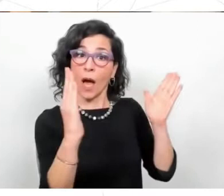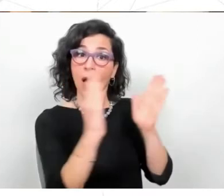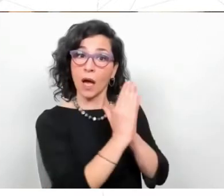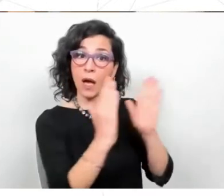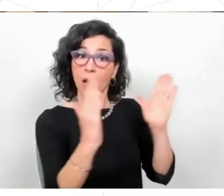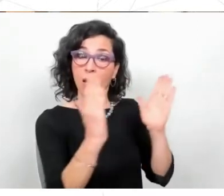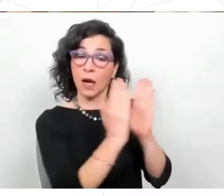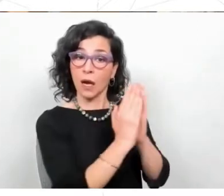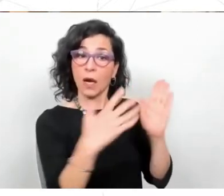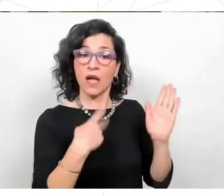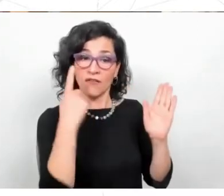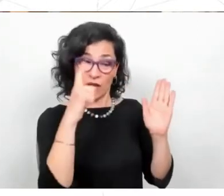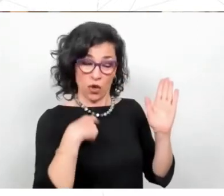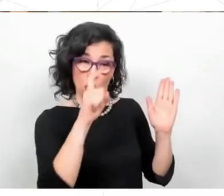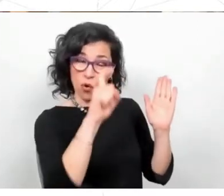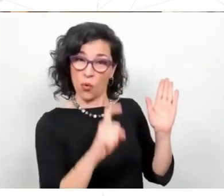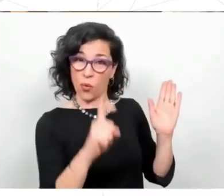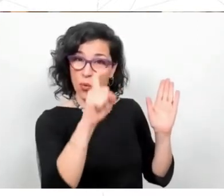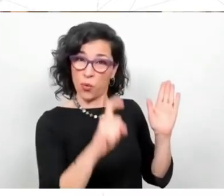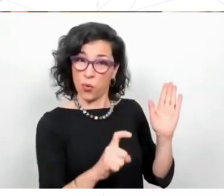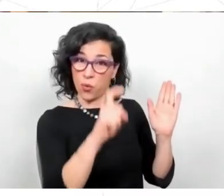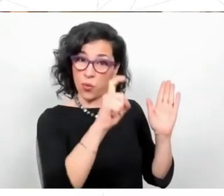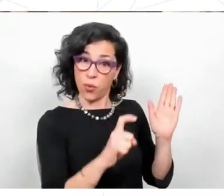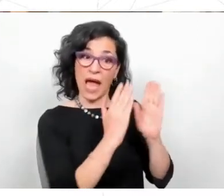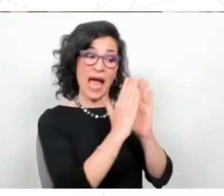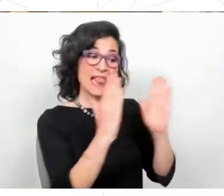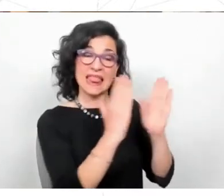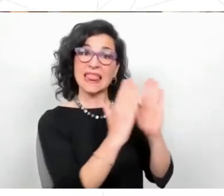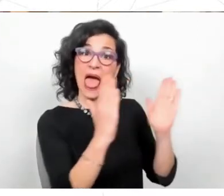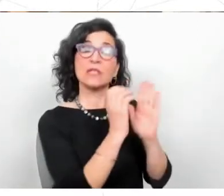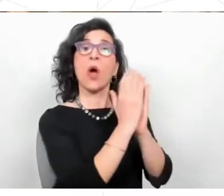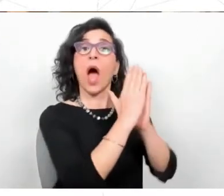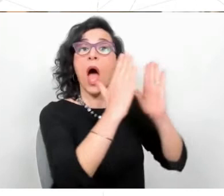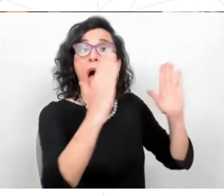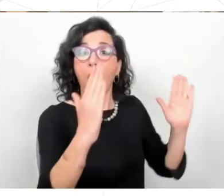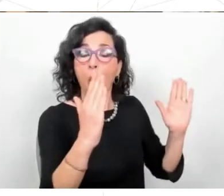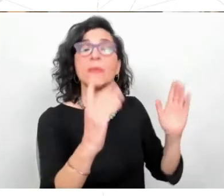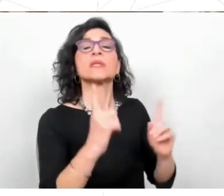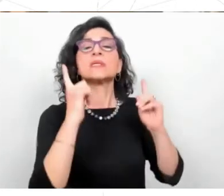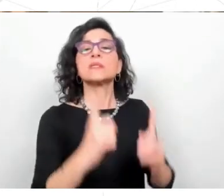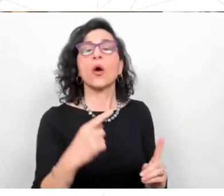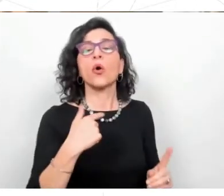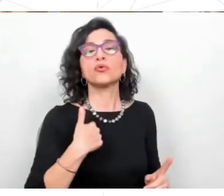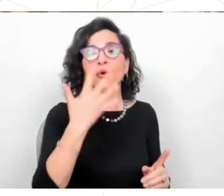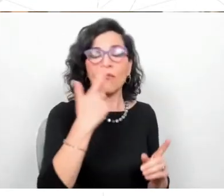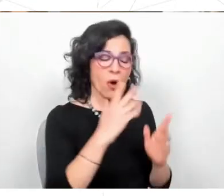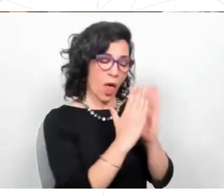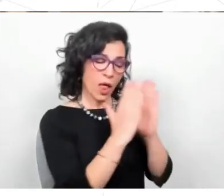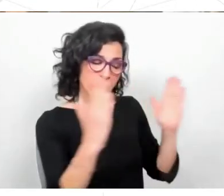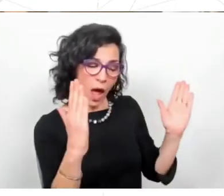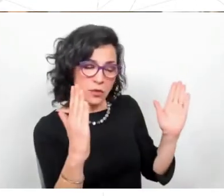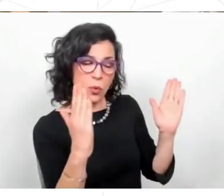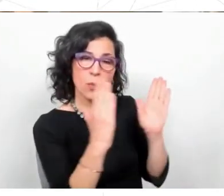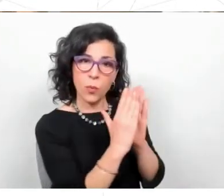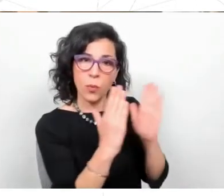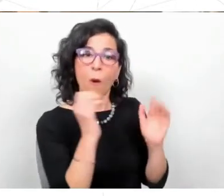text. So you'll notice here as I move this slider up and down, the text increases with it as well. So depending on how dense the text I want to